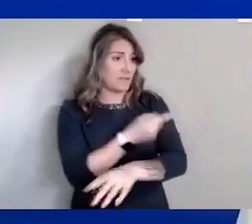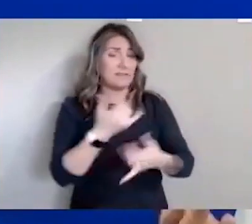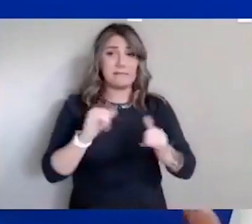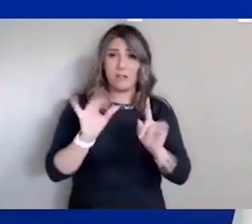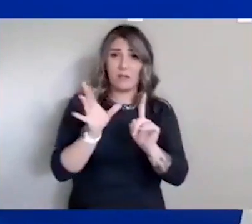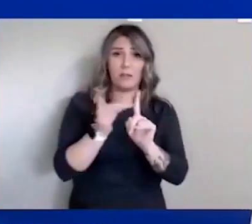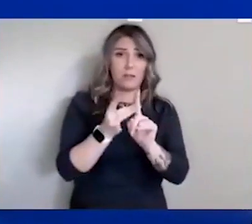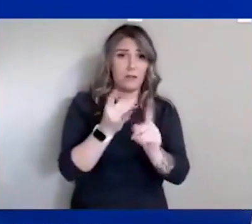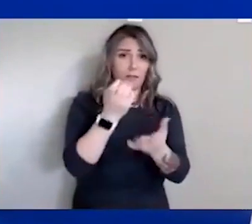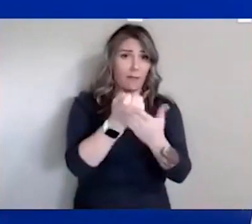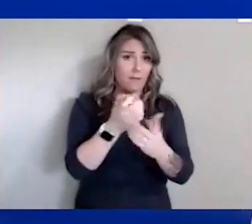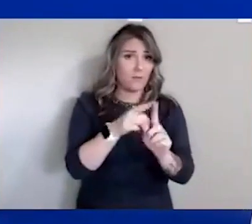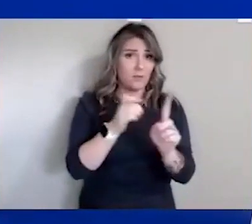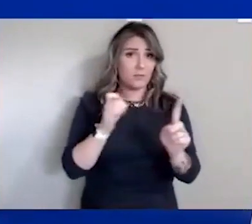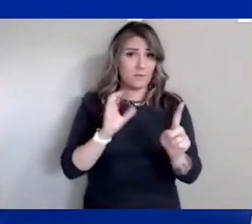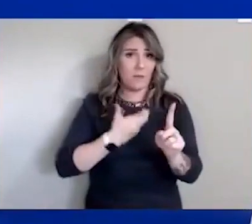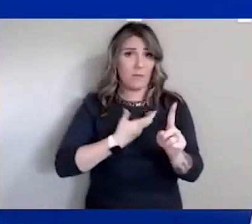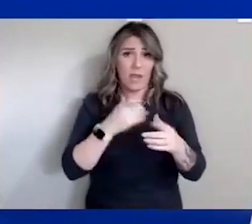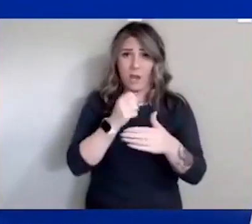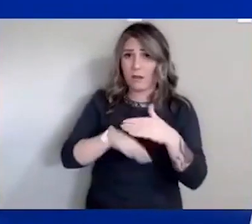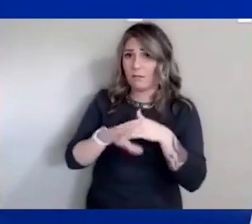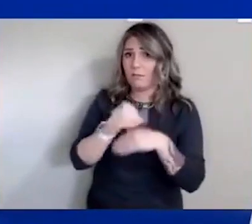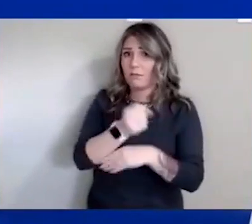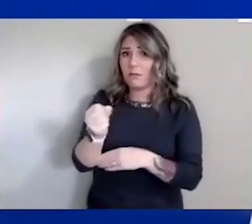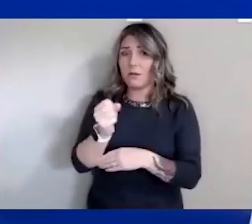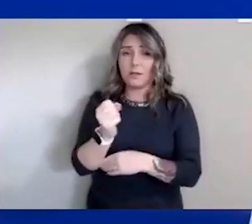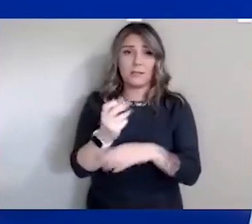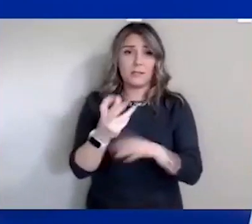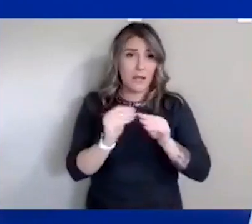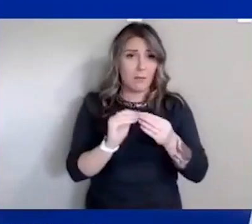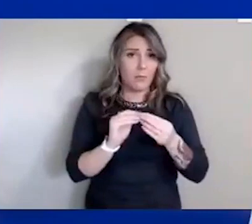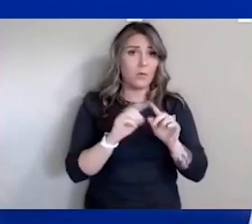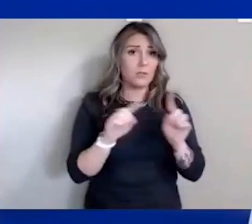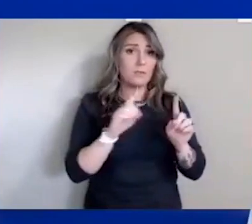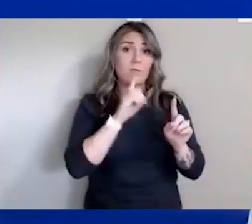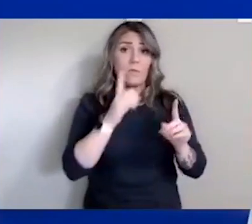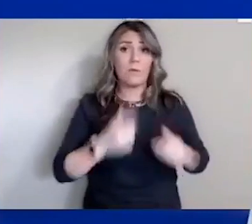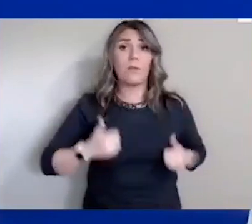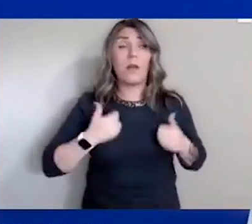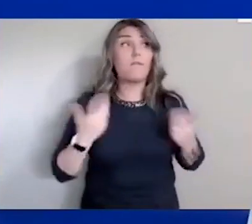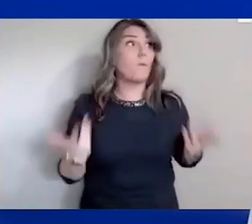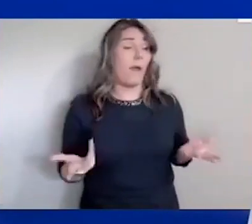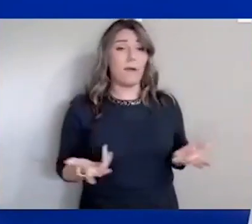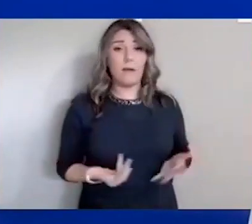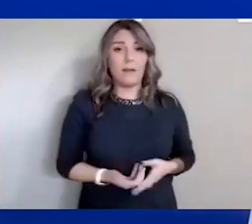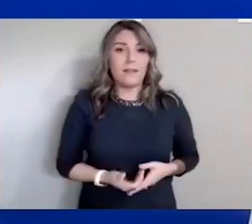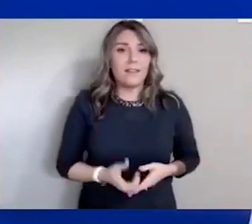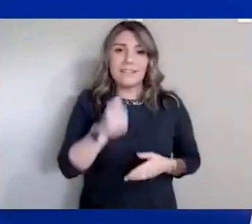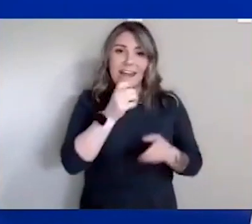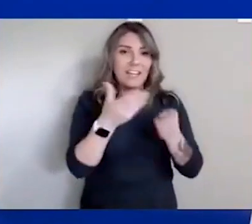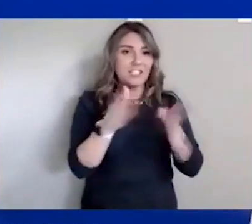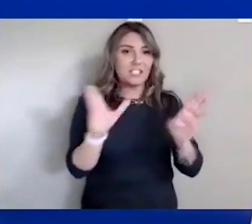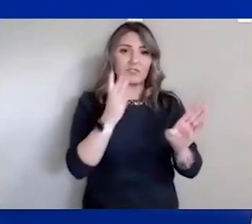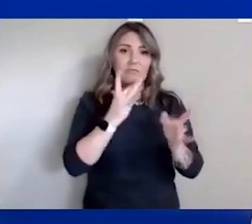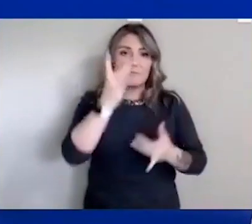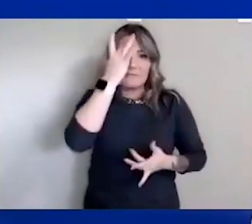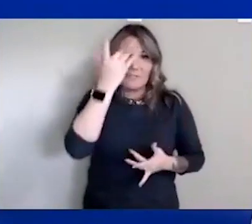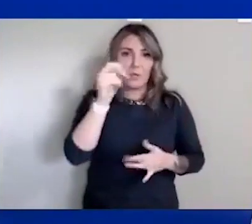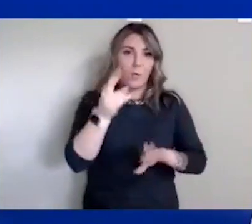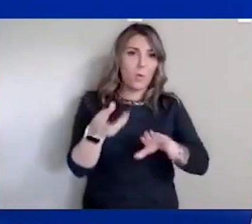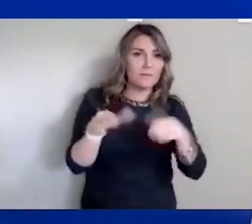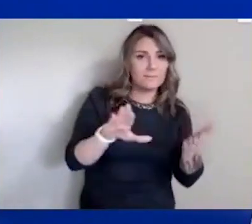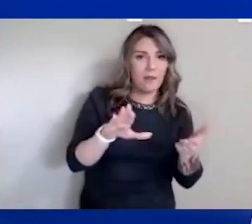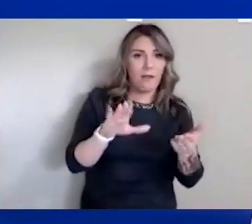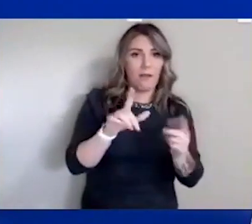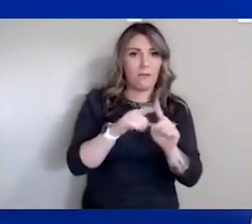by our admission numbers. But the reality is that you don't generally get sick or die from it. And I think